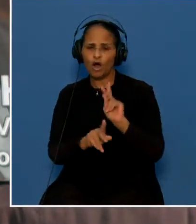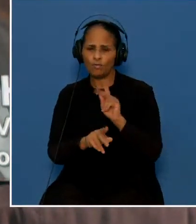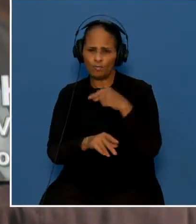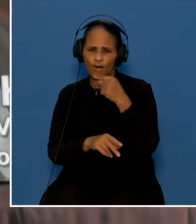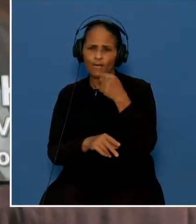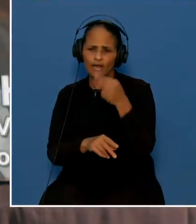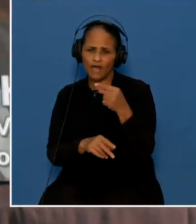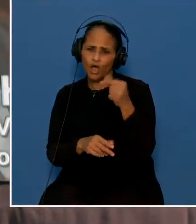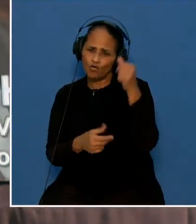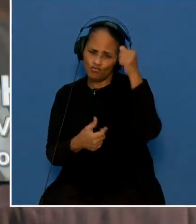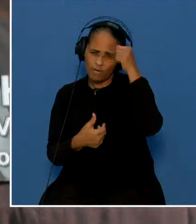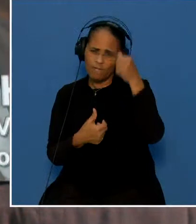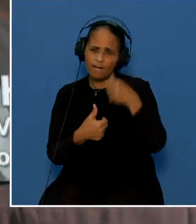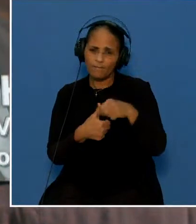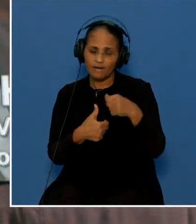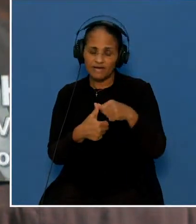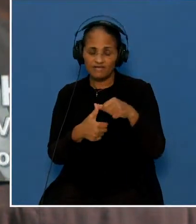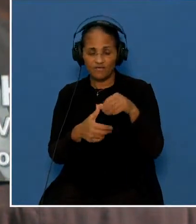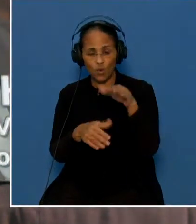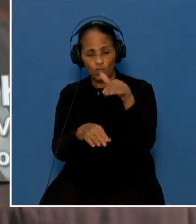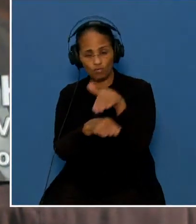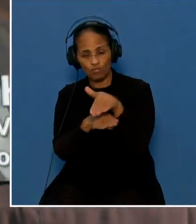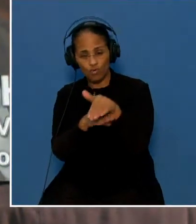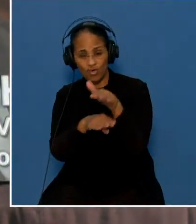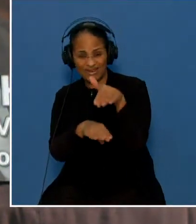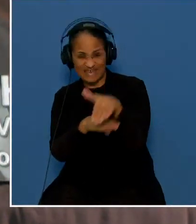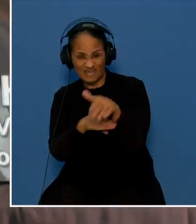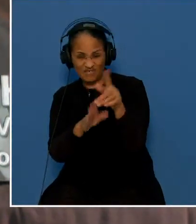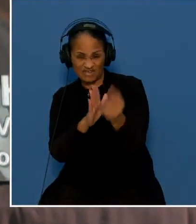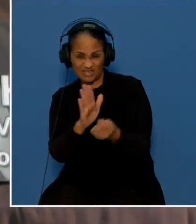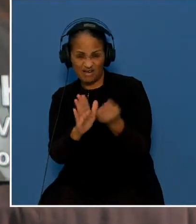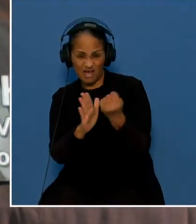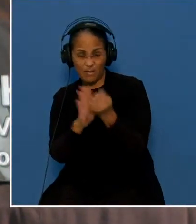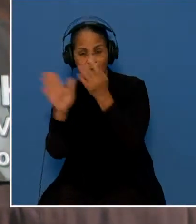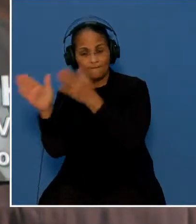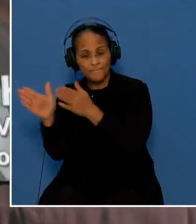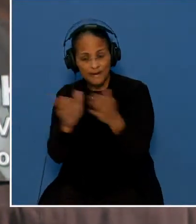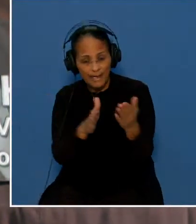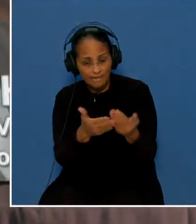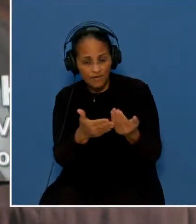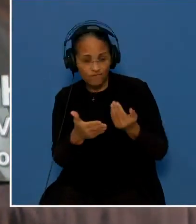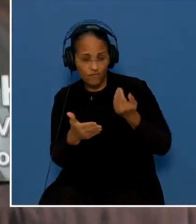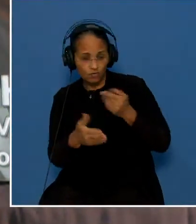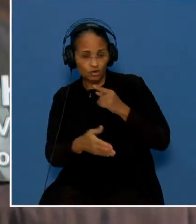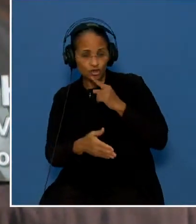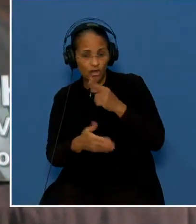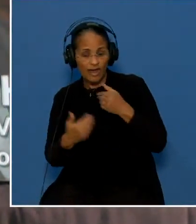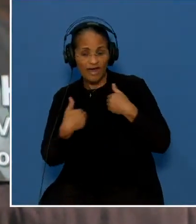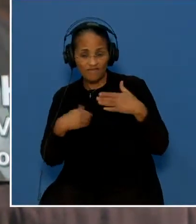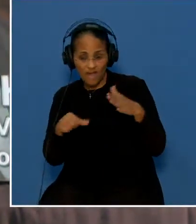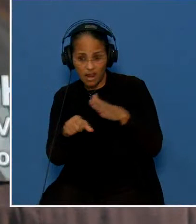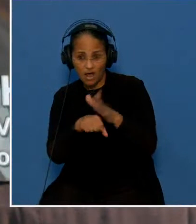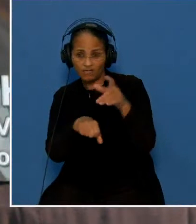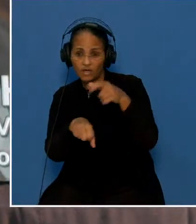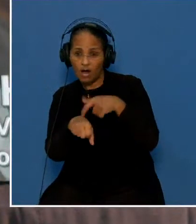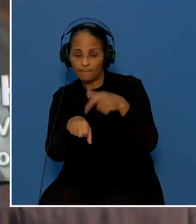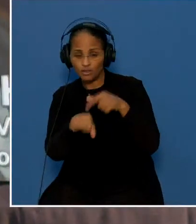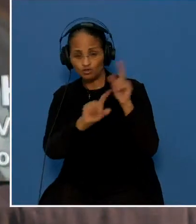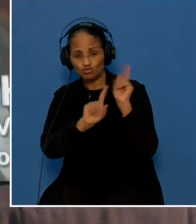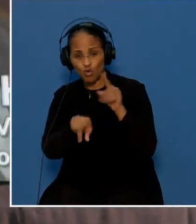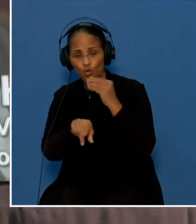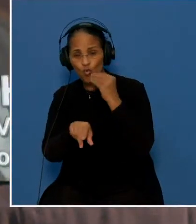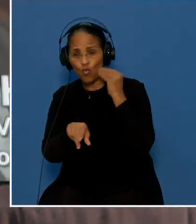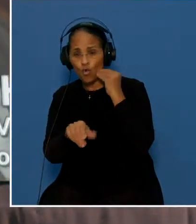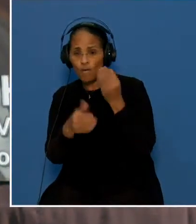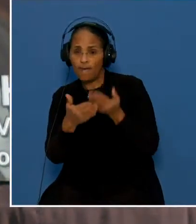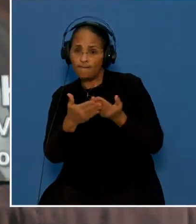if you intend to be on the roads in the evening hours, please plan ahead by ensuring you have enough time to get home before